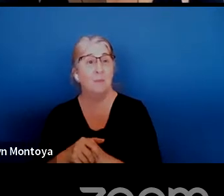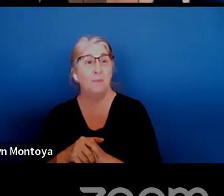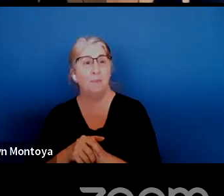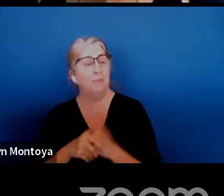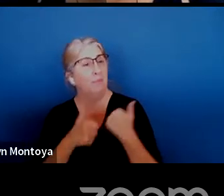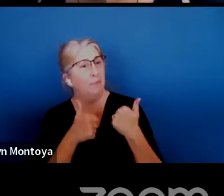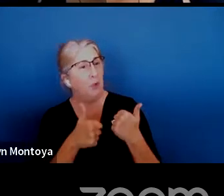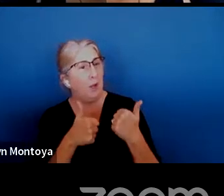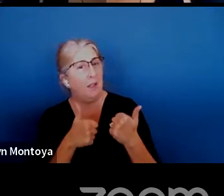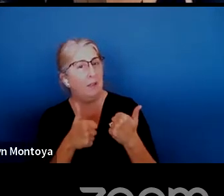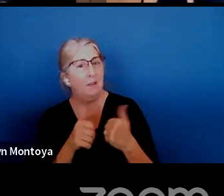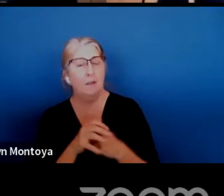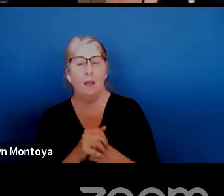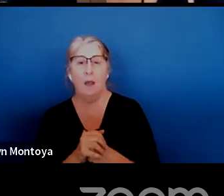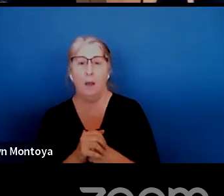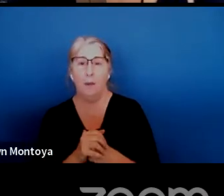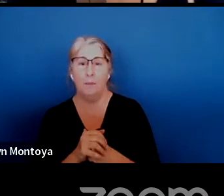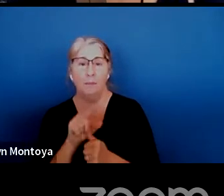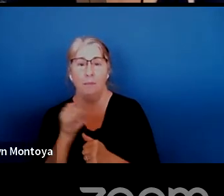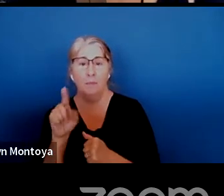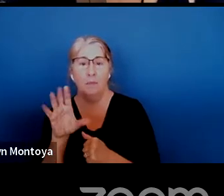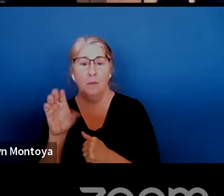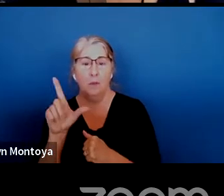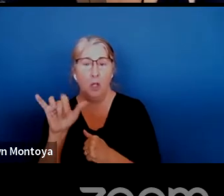Great. And Colin?